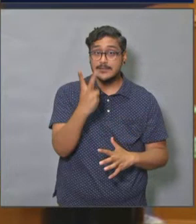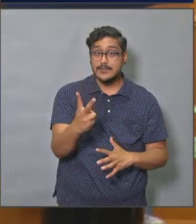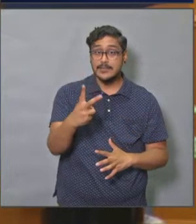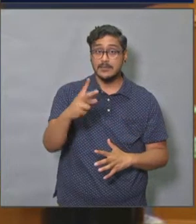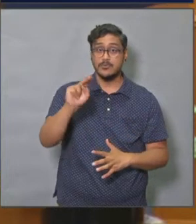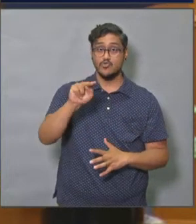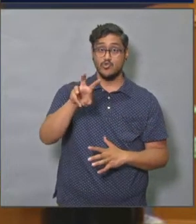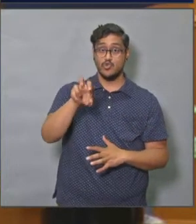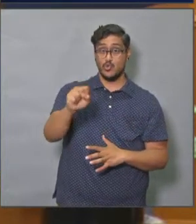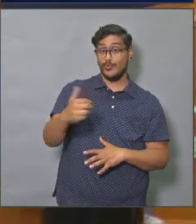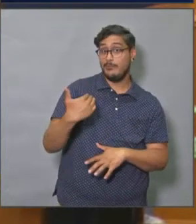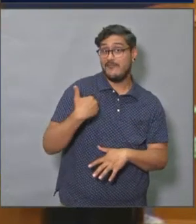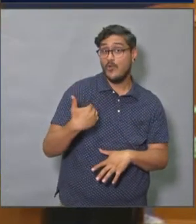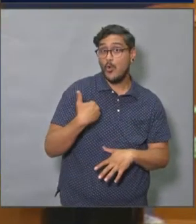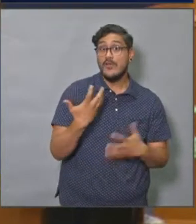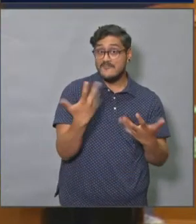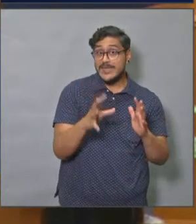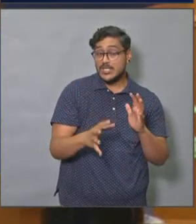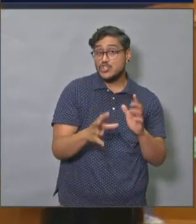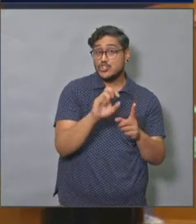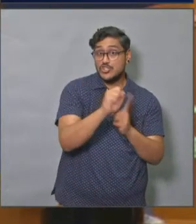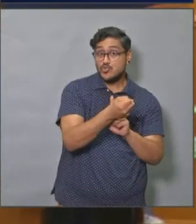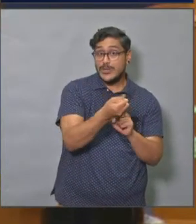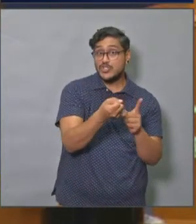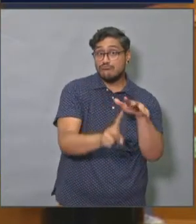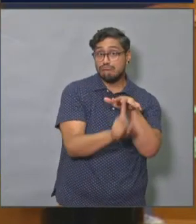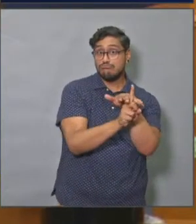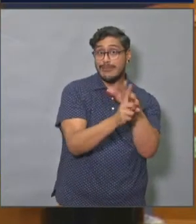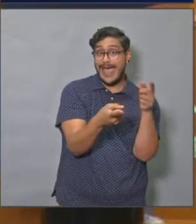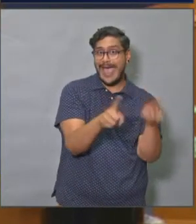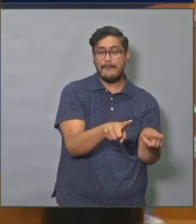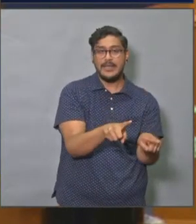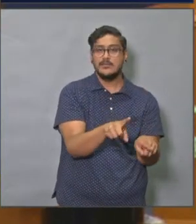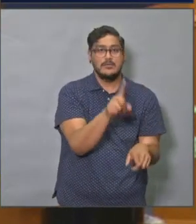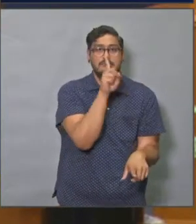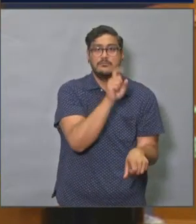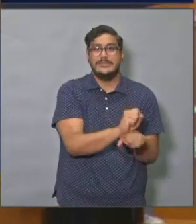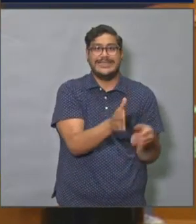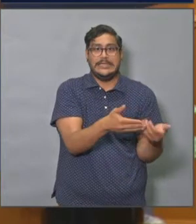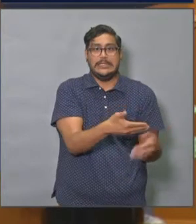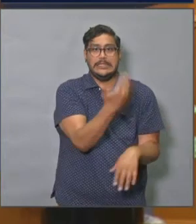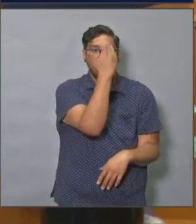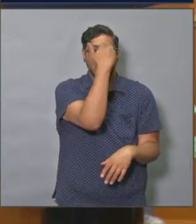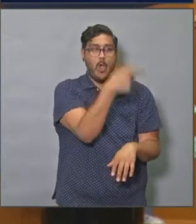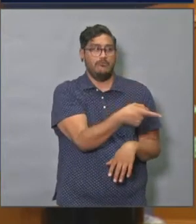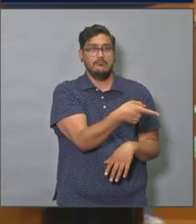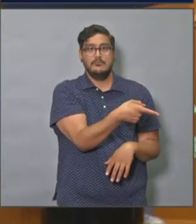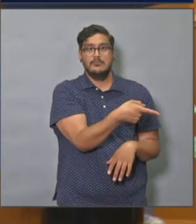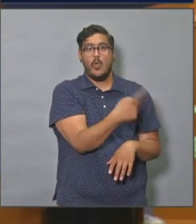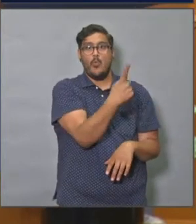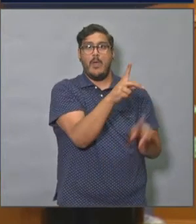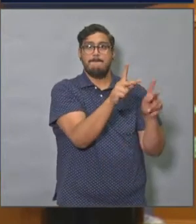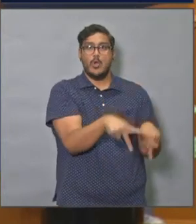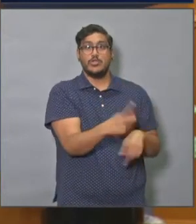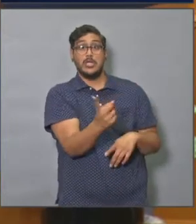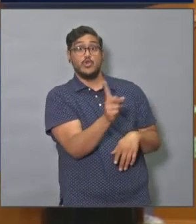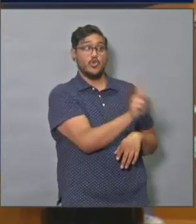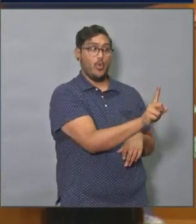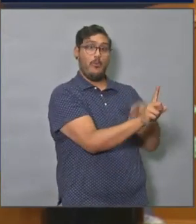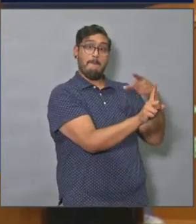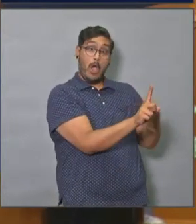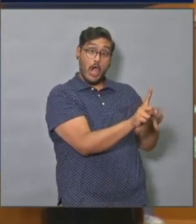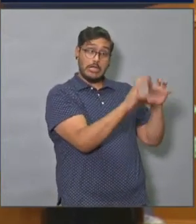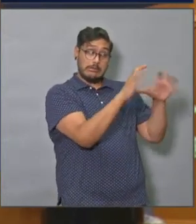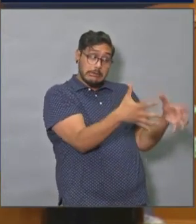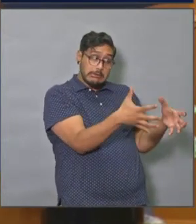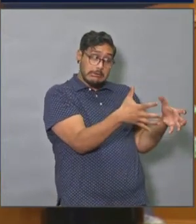have been cases where it was pretty easy to note that a whole group of people went to a party. There was somebody infected at that party,